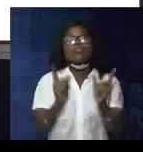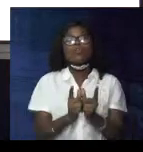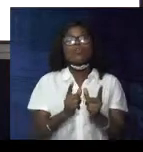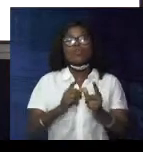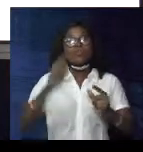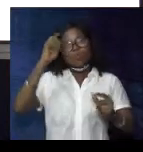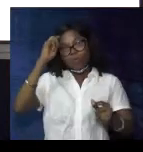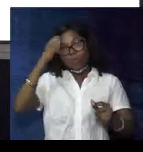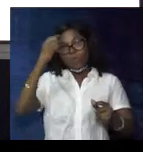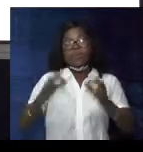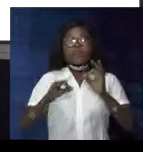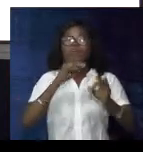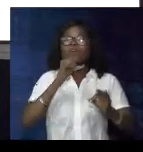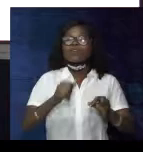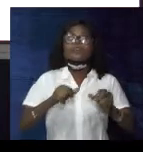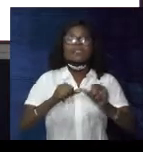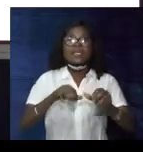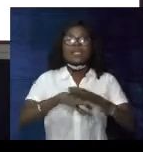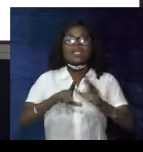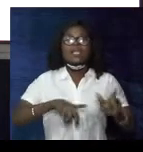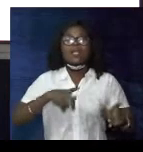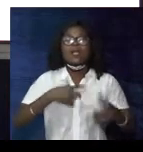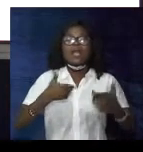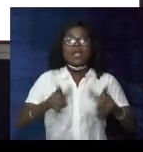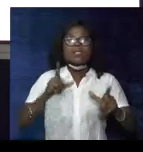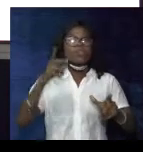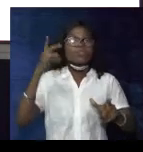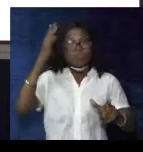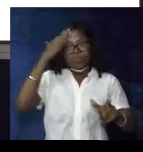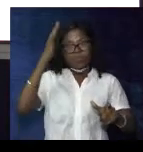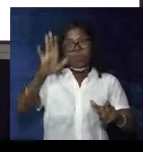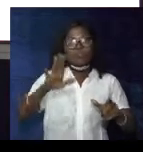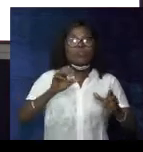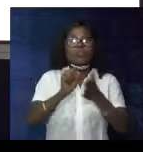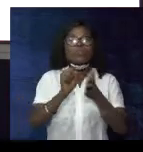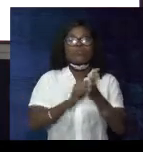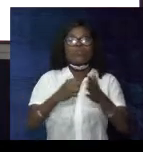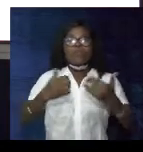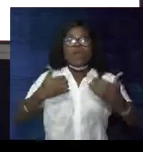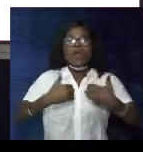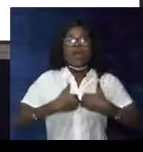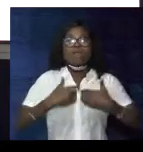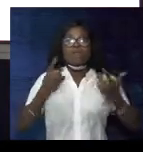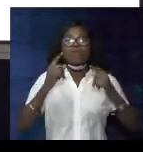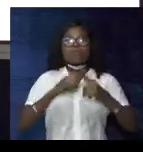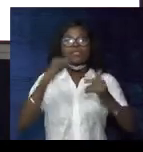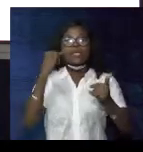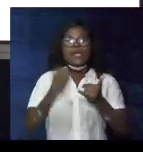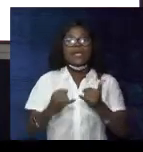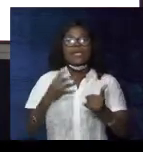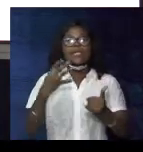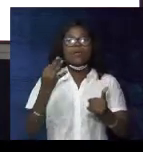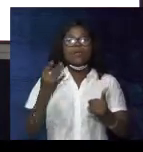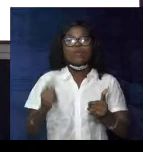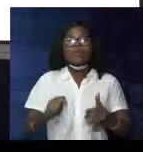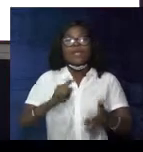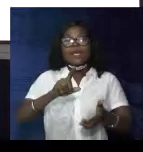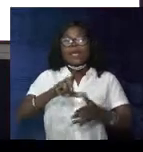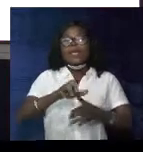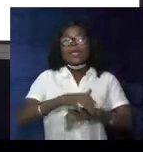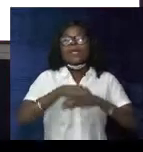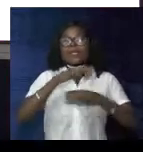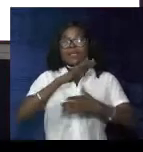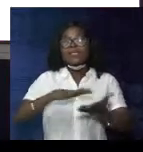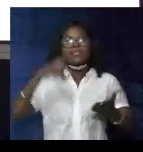your local government. If you are not resident in Lagos State, let us know your state. We have come to the end of the English